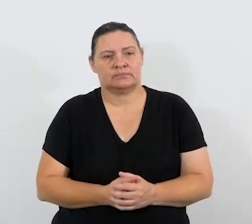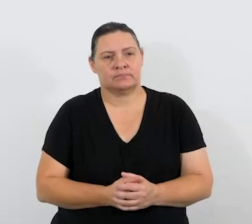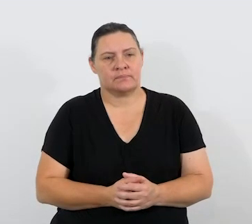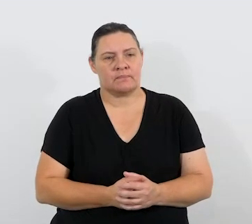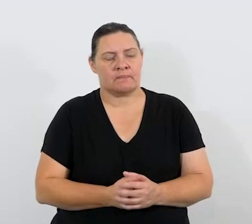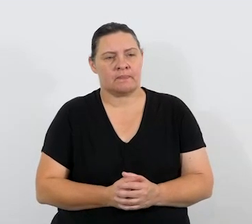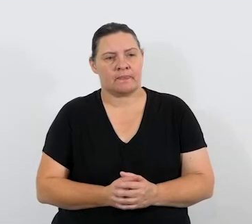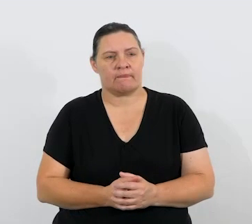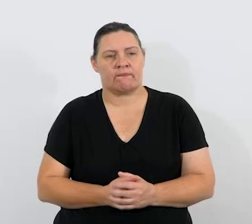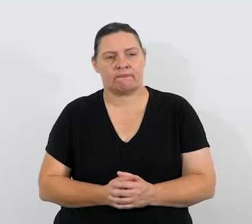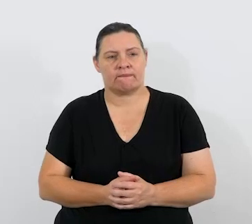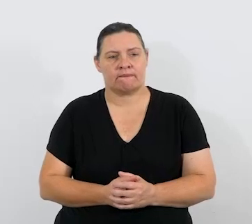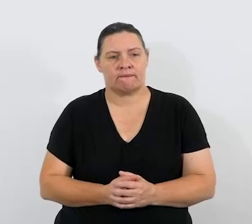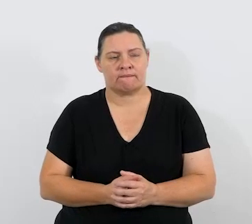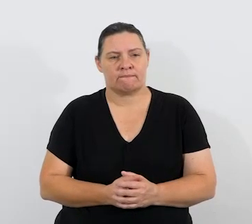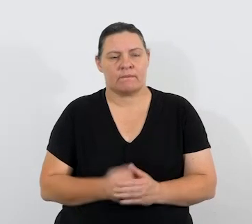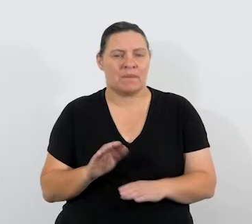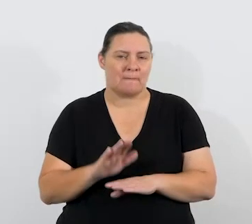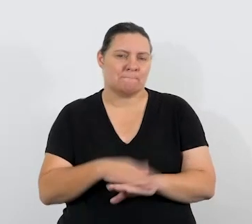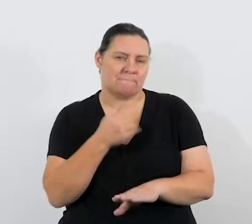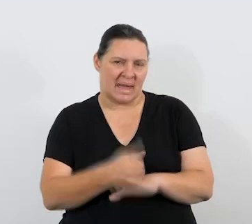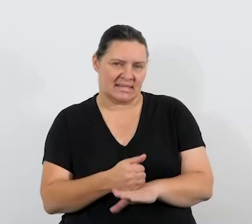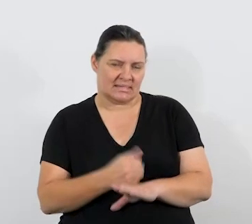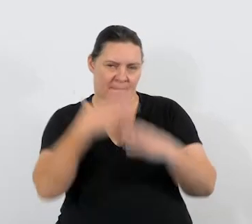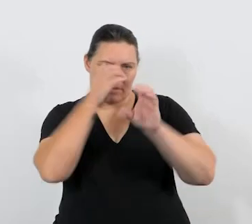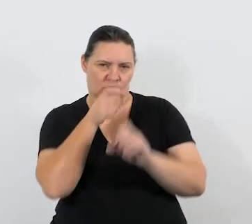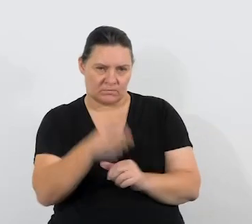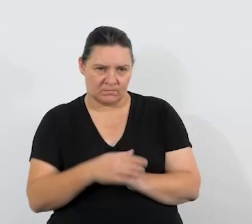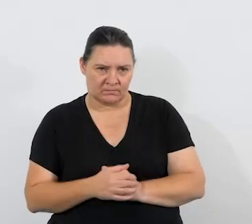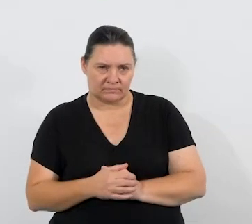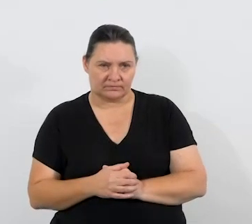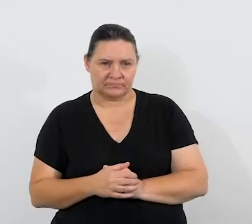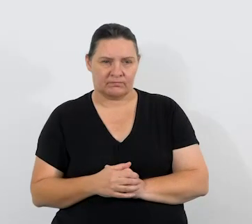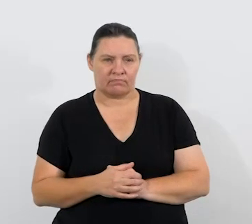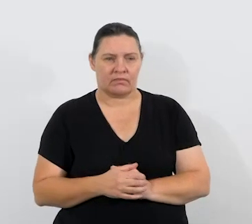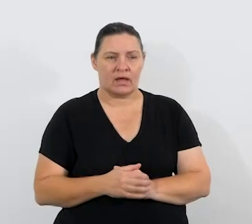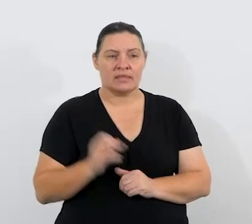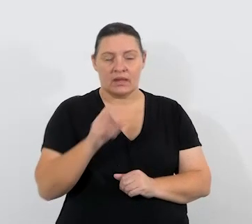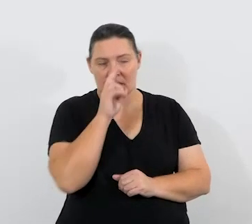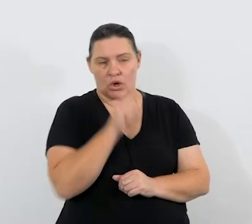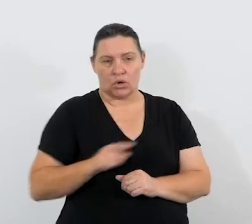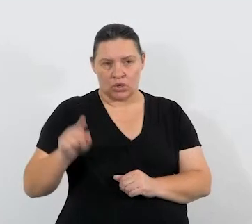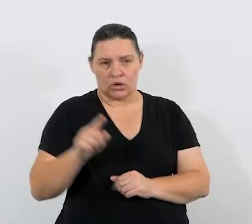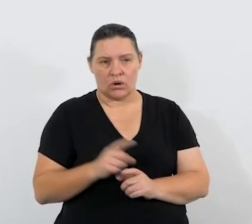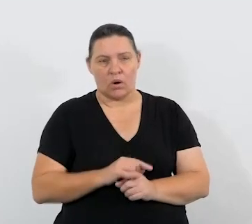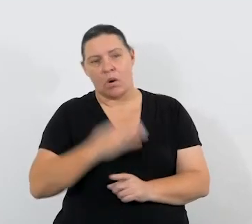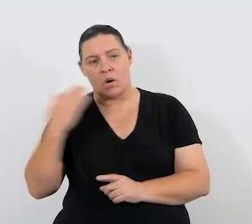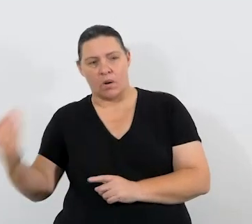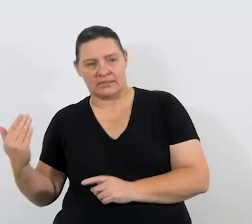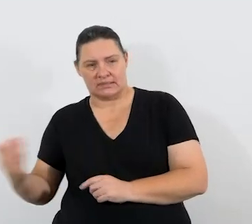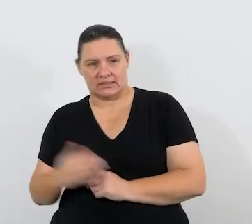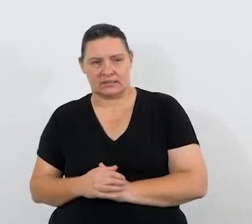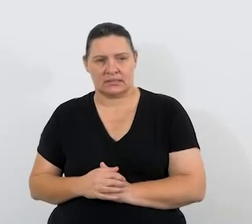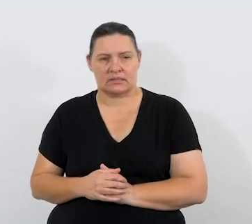mean. This is the U-shaped foot or the base of the microscope. And then I want us to move to the opposite